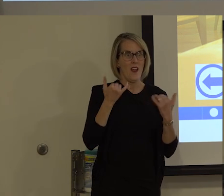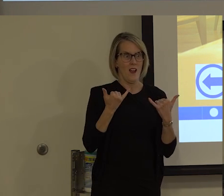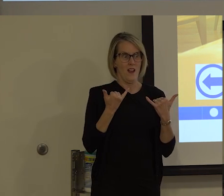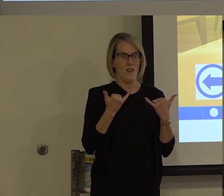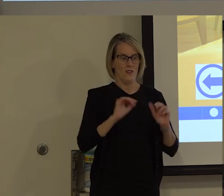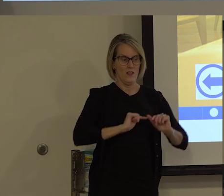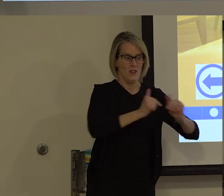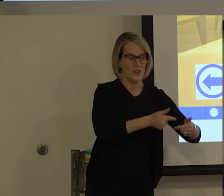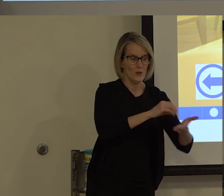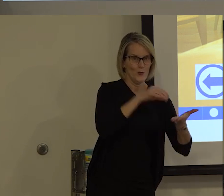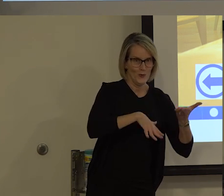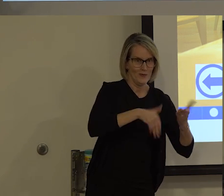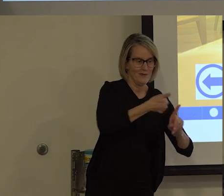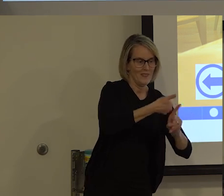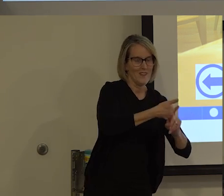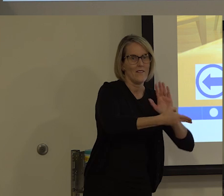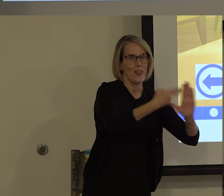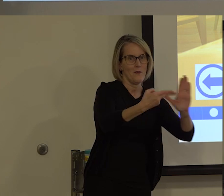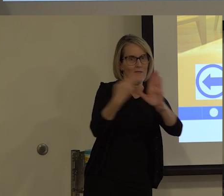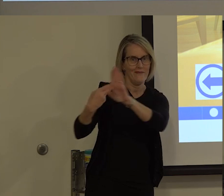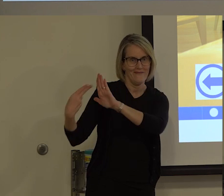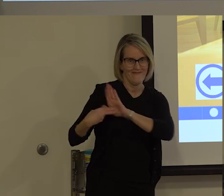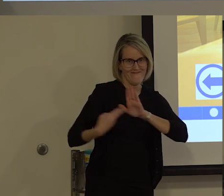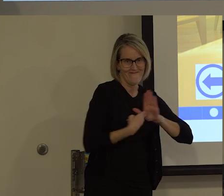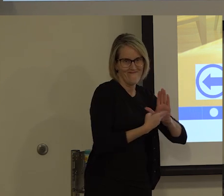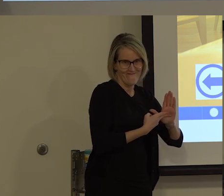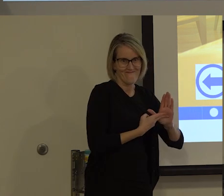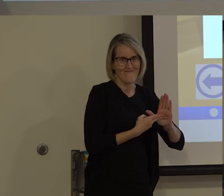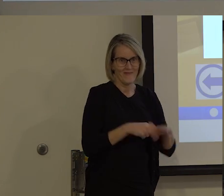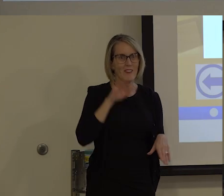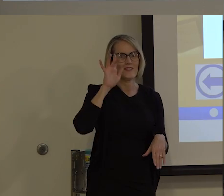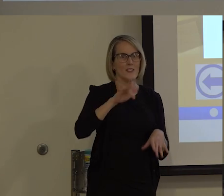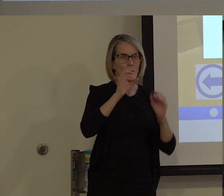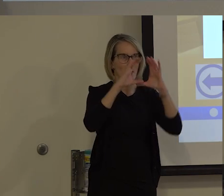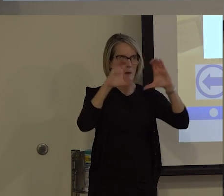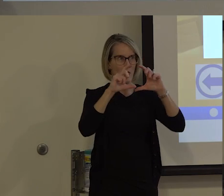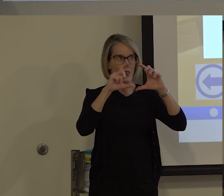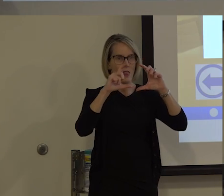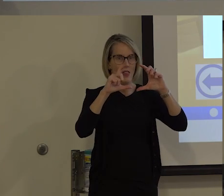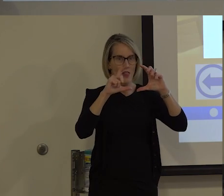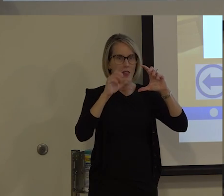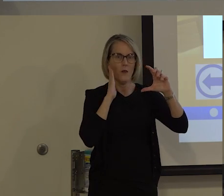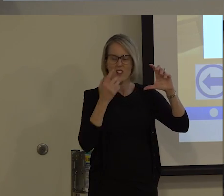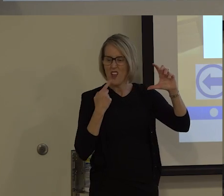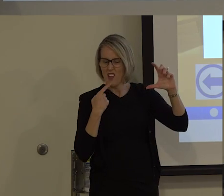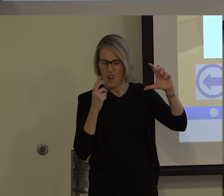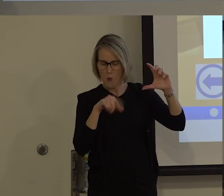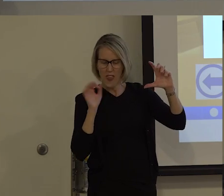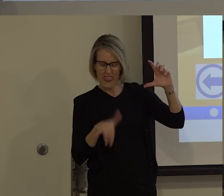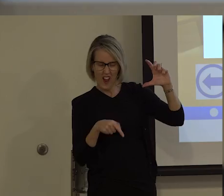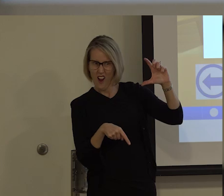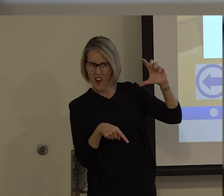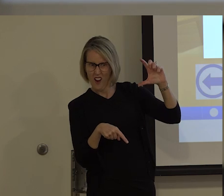label all of these items within the room. So when they click on these bubbles, it will ask them, what is it? And they